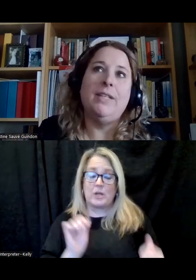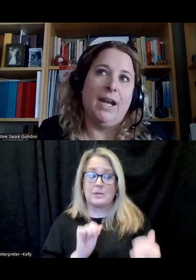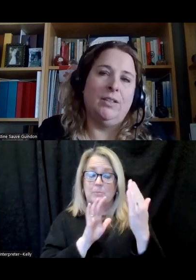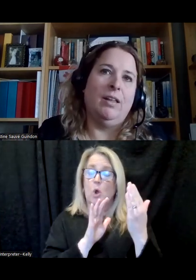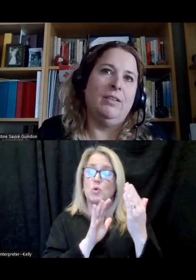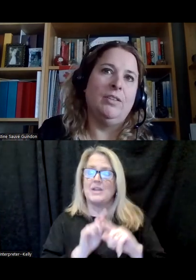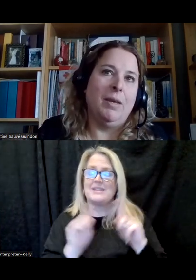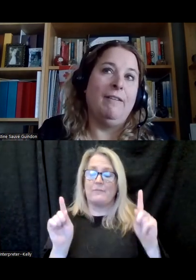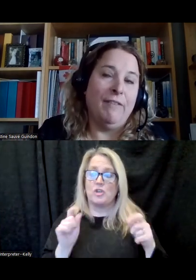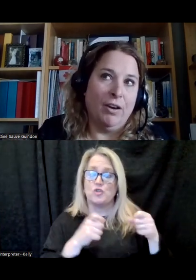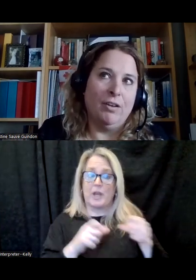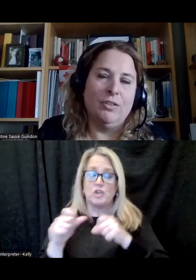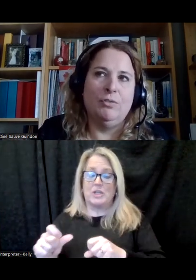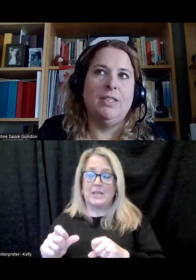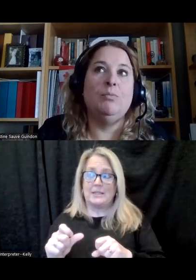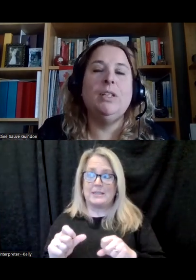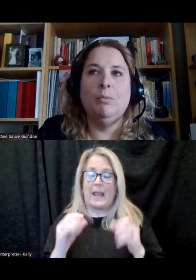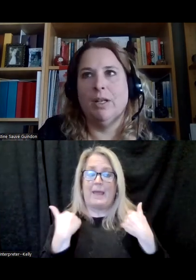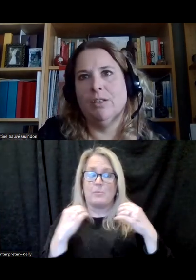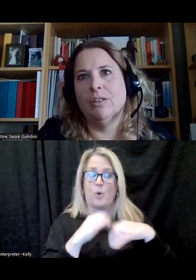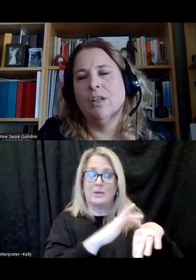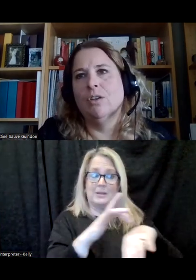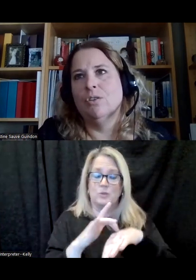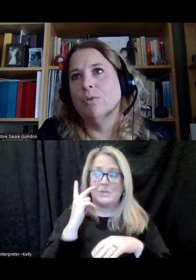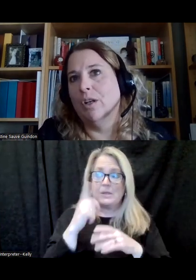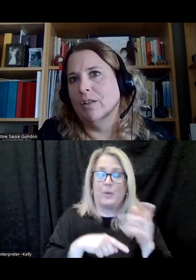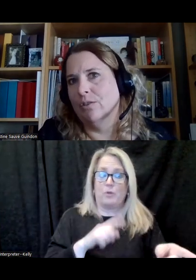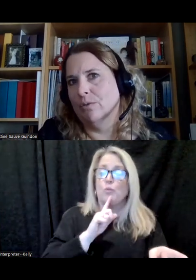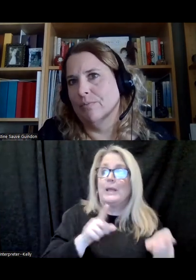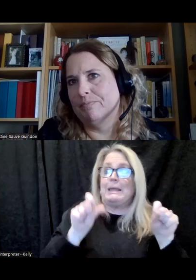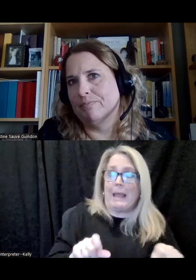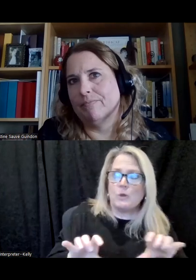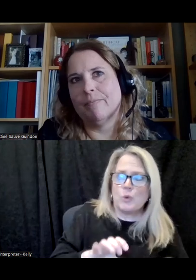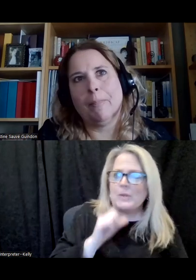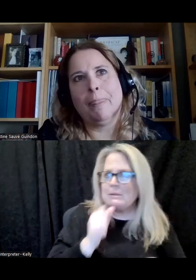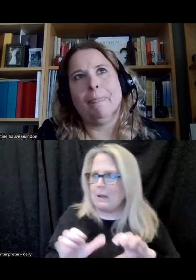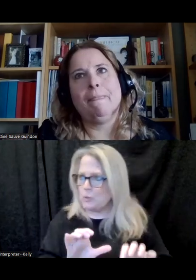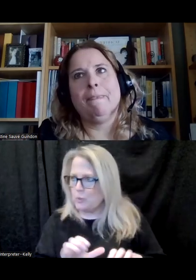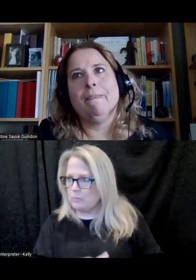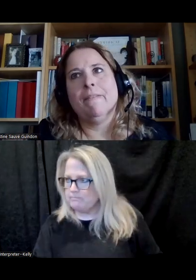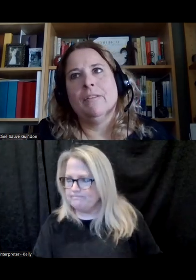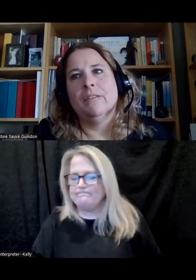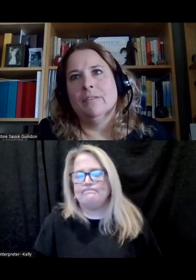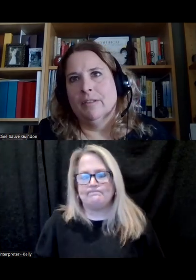it more tactile to make it fair. So see really what he could do and not do.